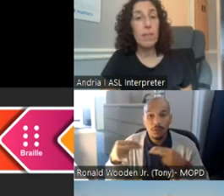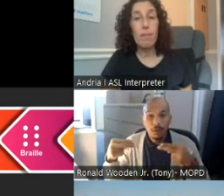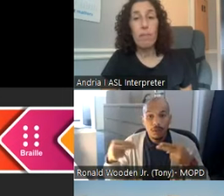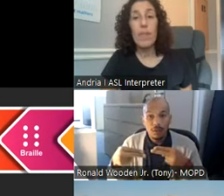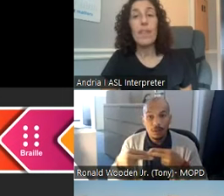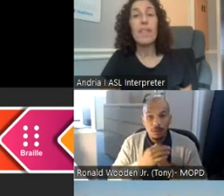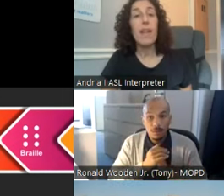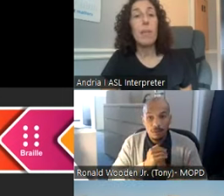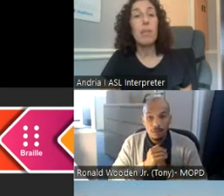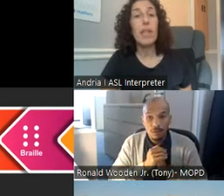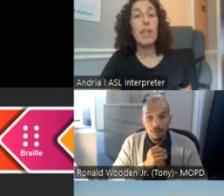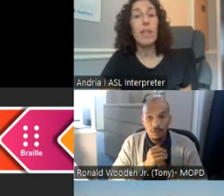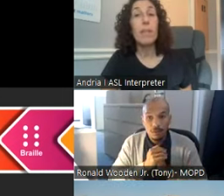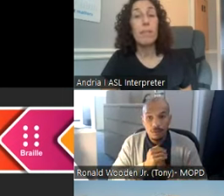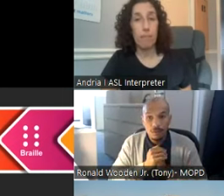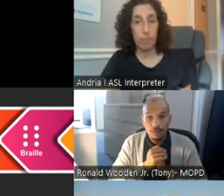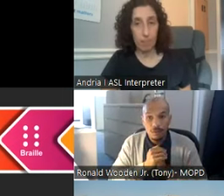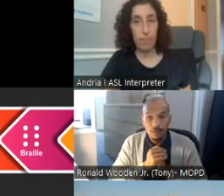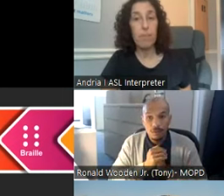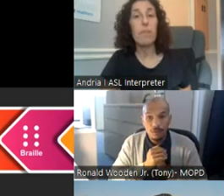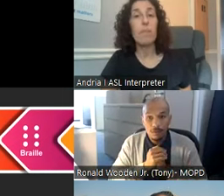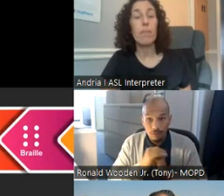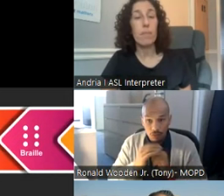And next slide, please.